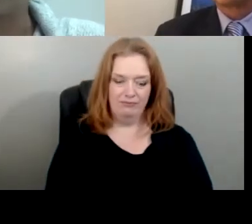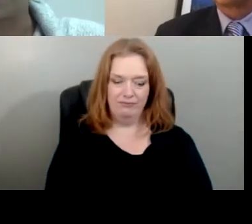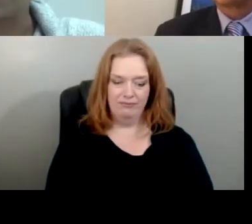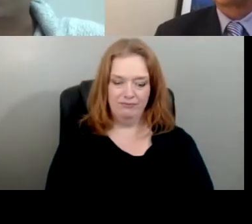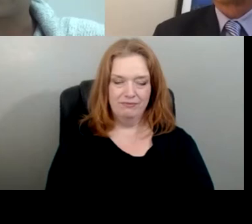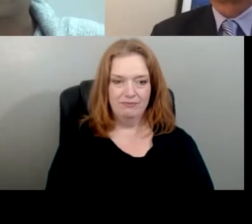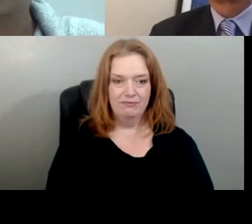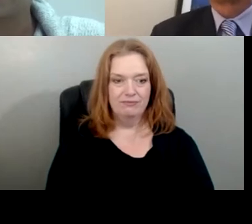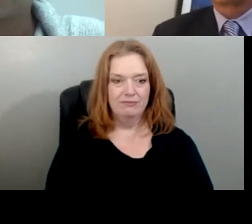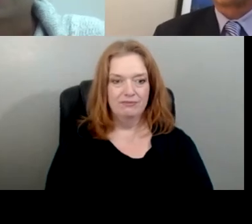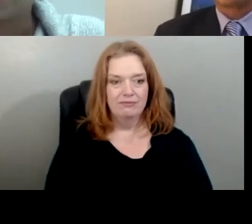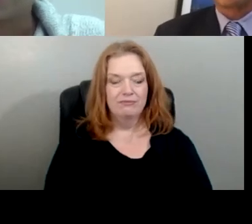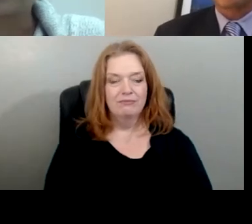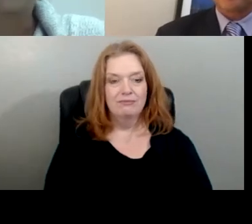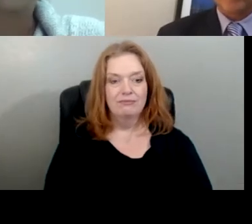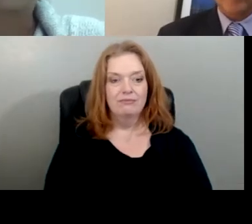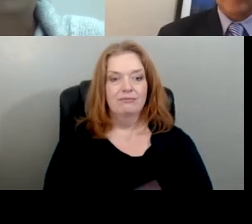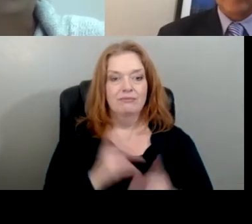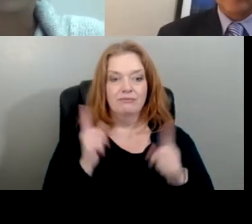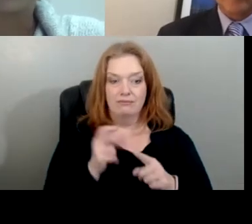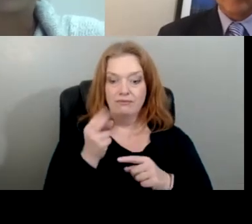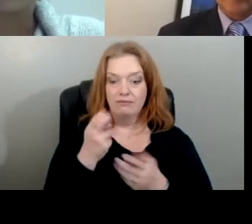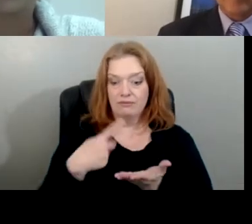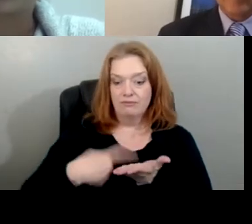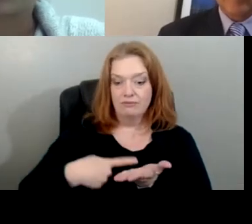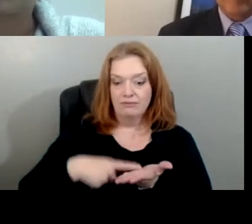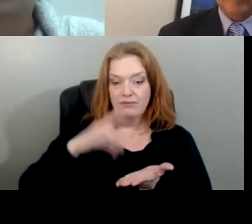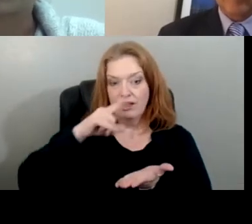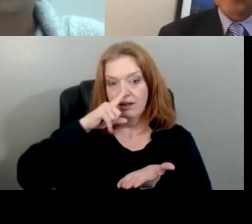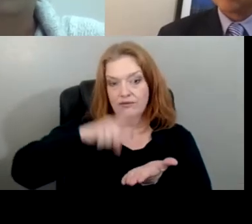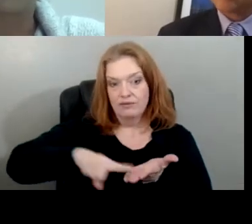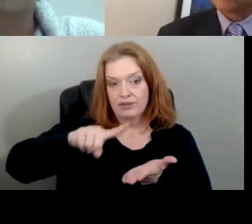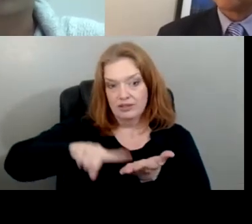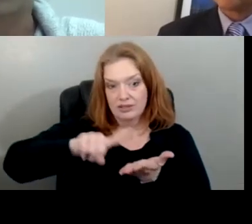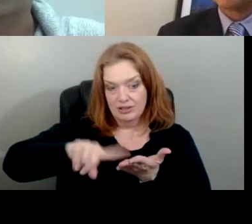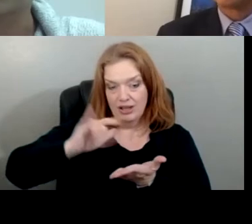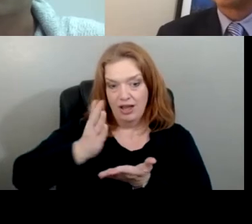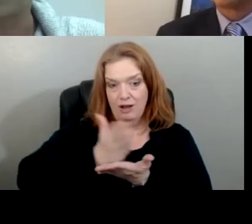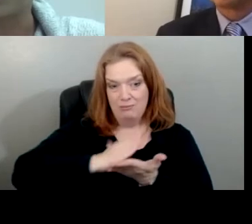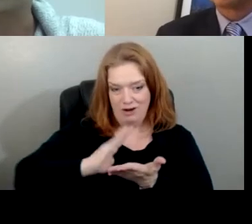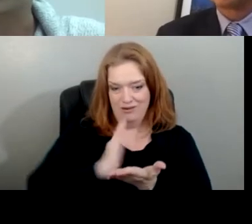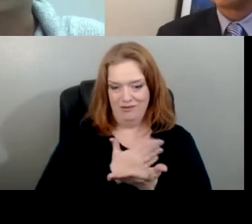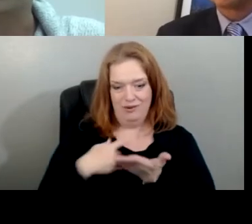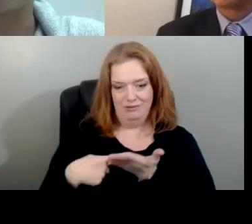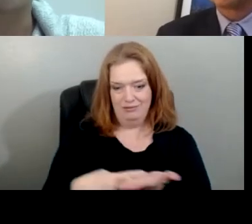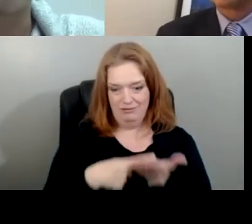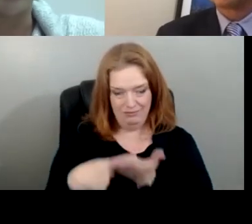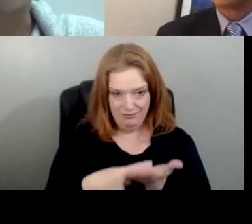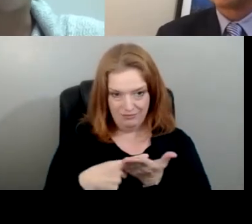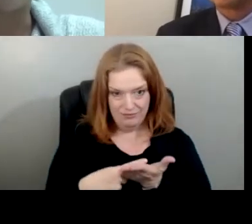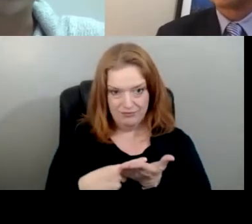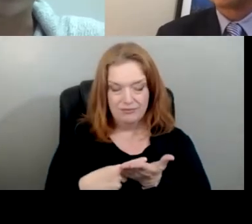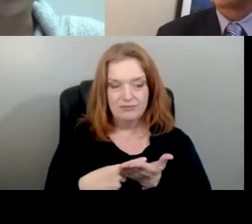about like the investigations portions of what we're talking about, especially